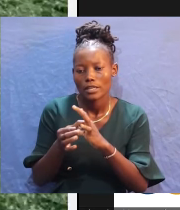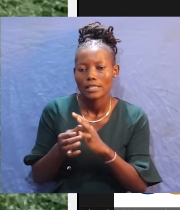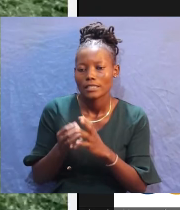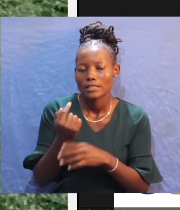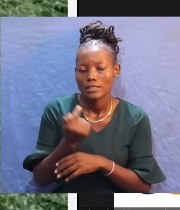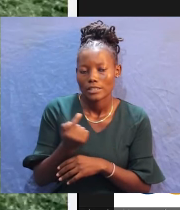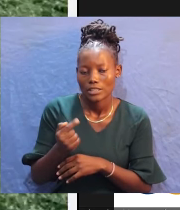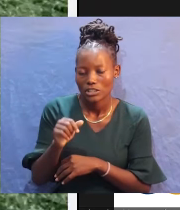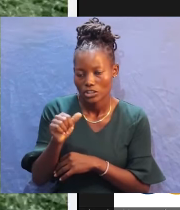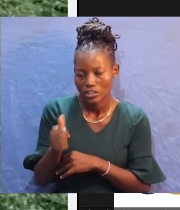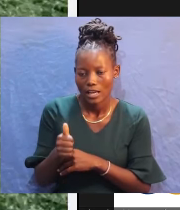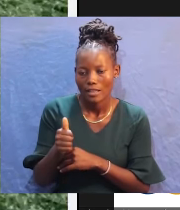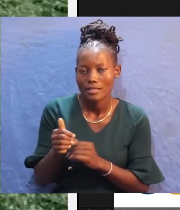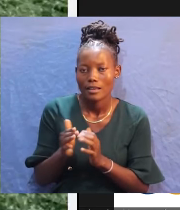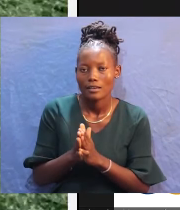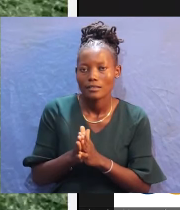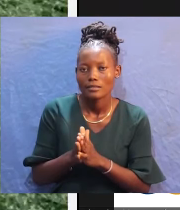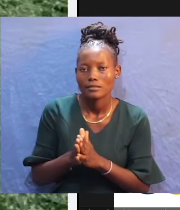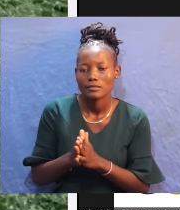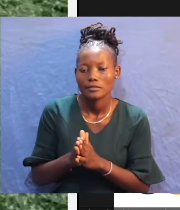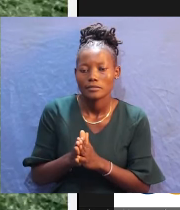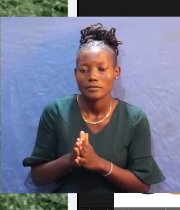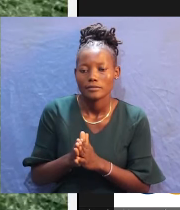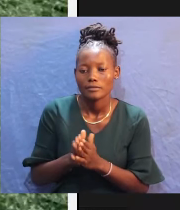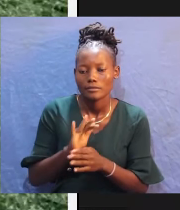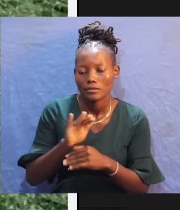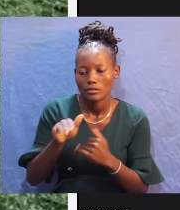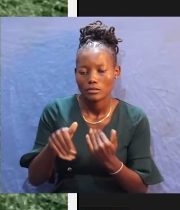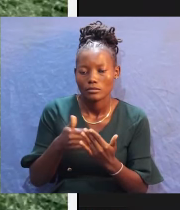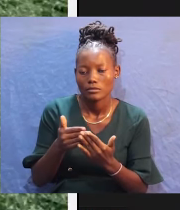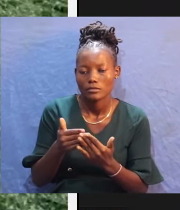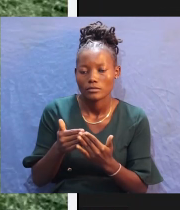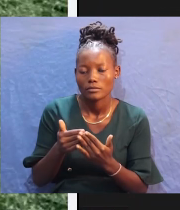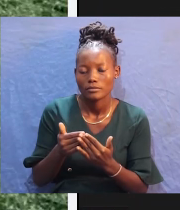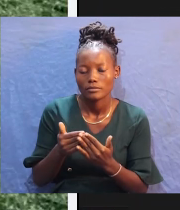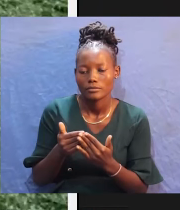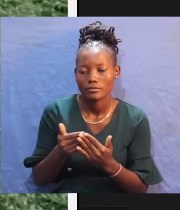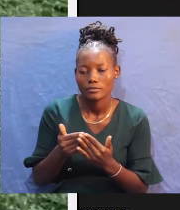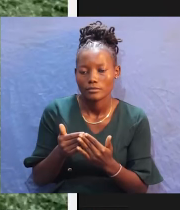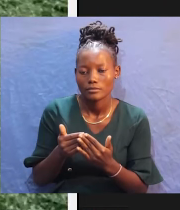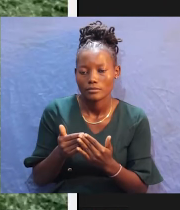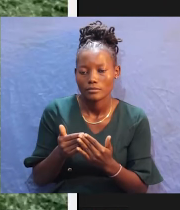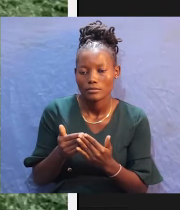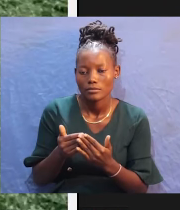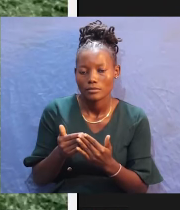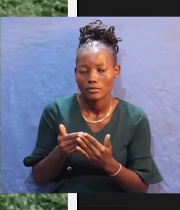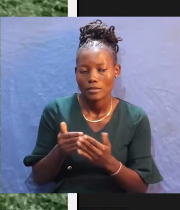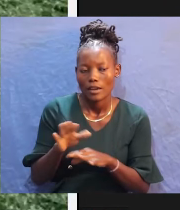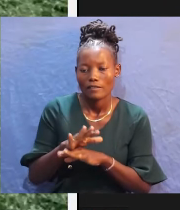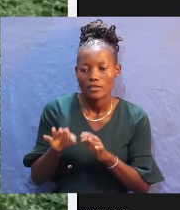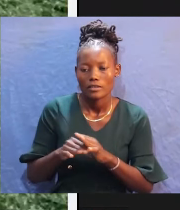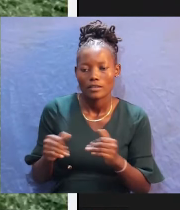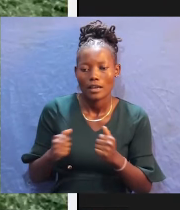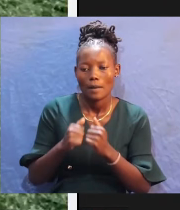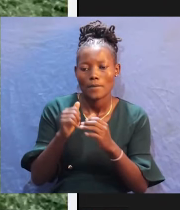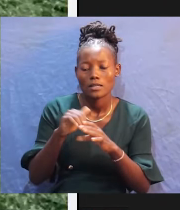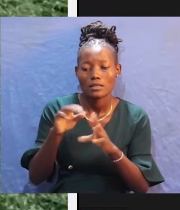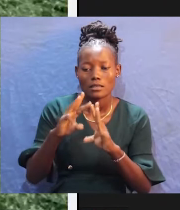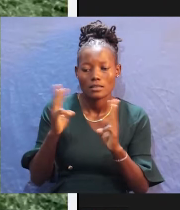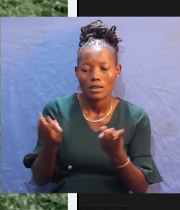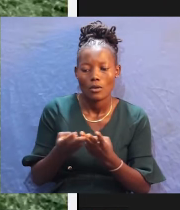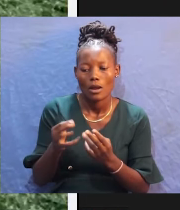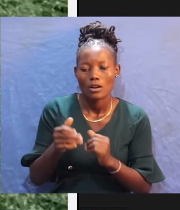always connect the soft skills that we are developing to some UN Sustainable Development Goal. I don't